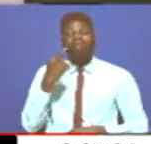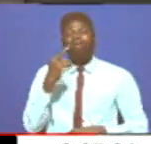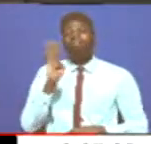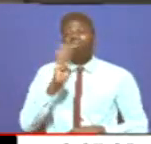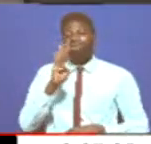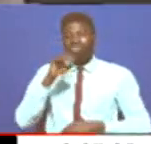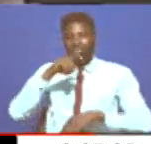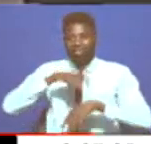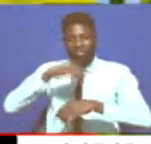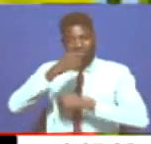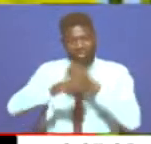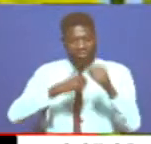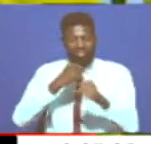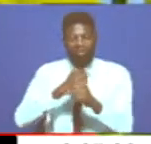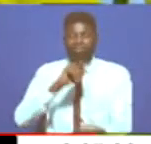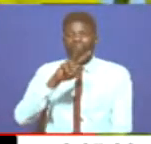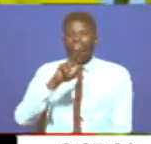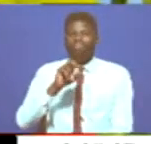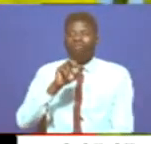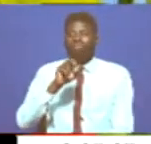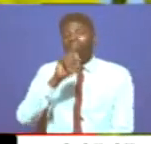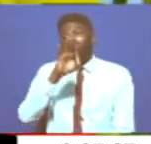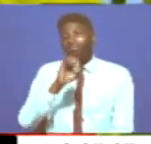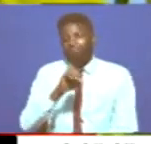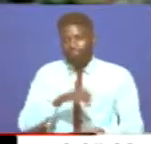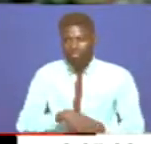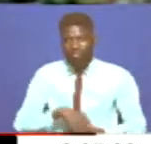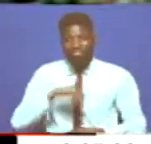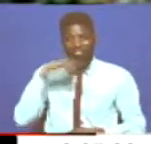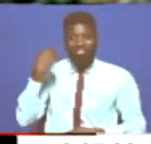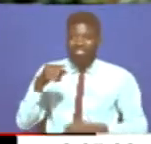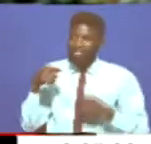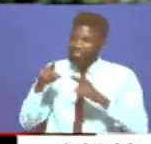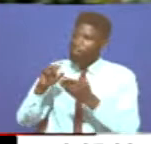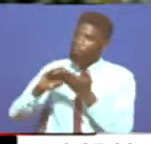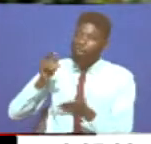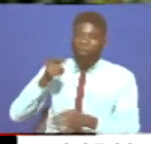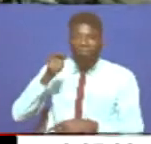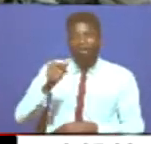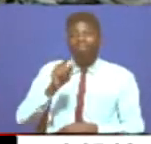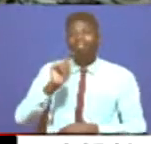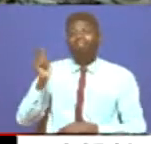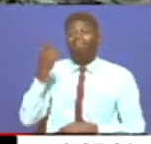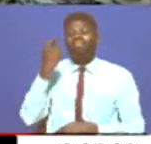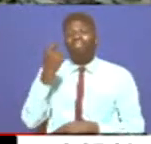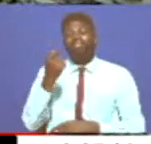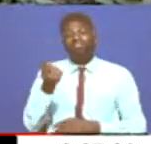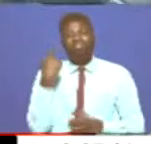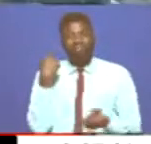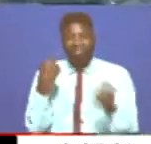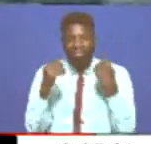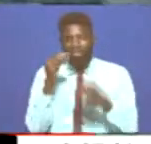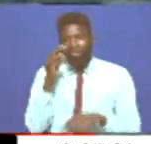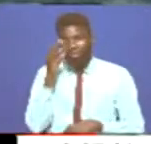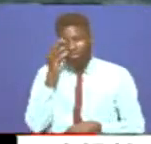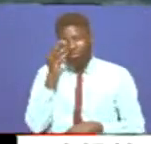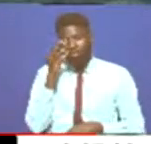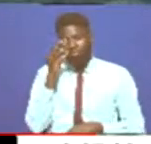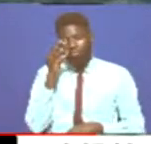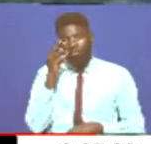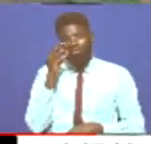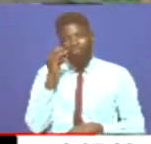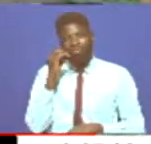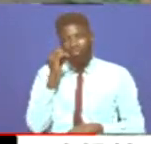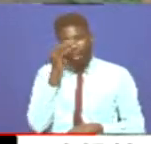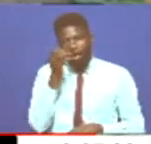year 2030. Russia has become a major buyer of Kenyan tea, flowers, and horticulture. Moscow has also